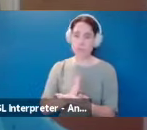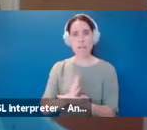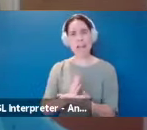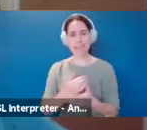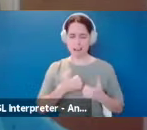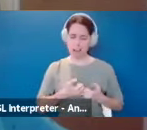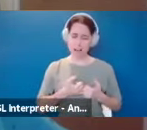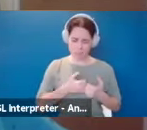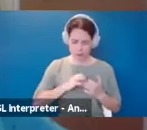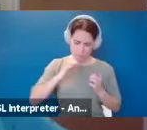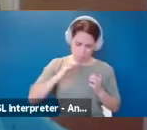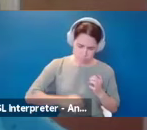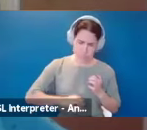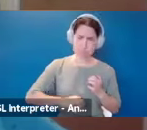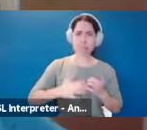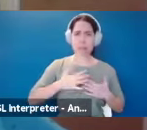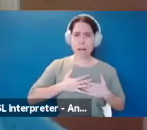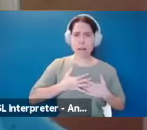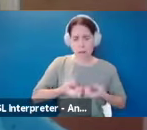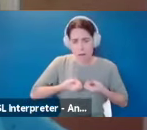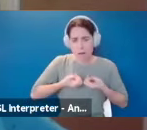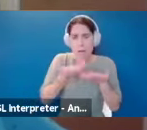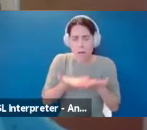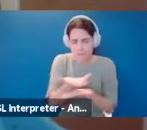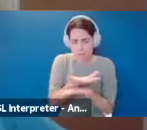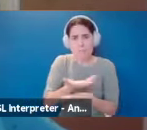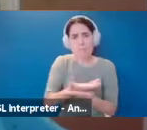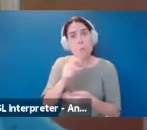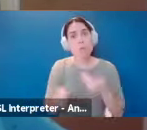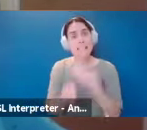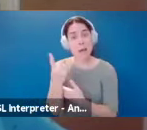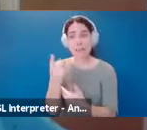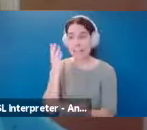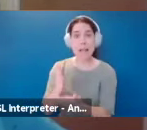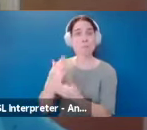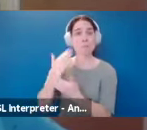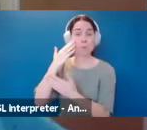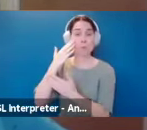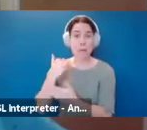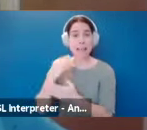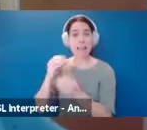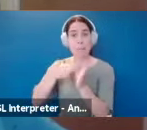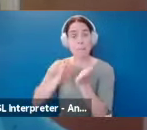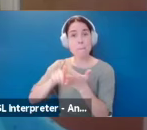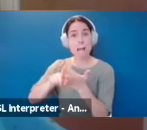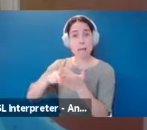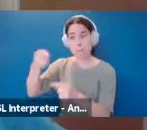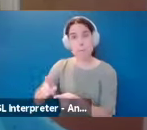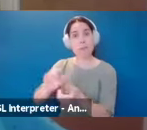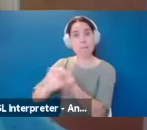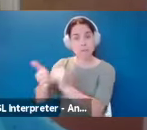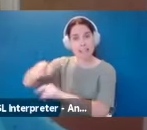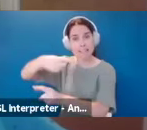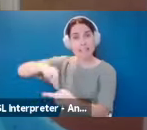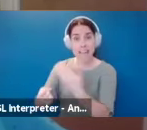happening to black and brown bodies in the world. How many of you rang us up to see how we were doing during the